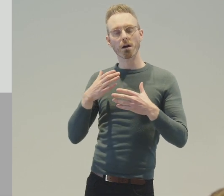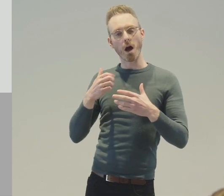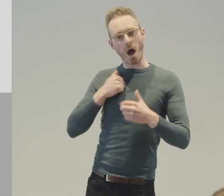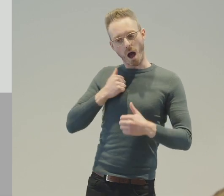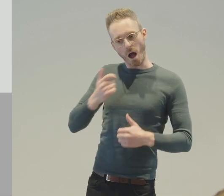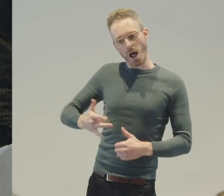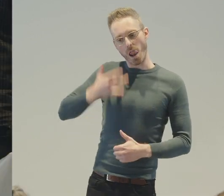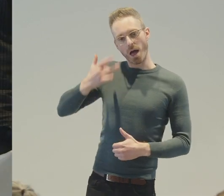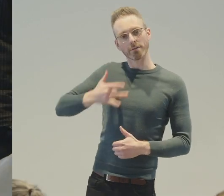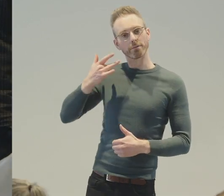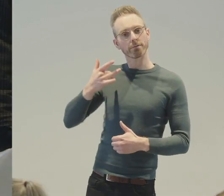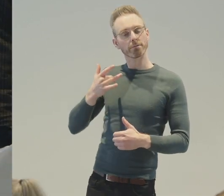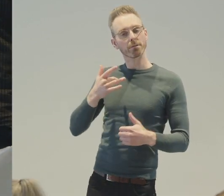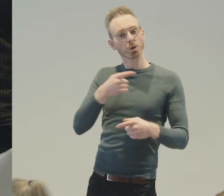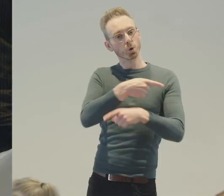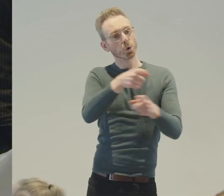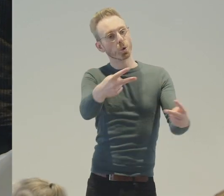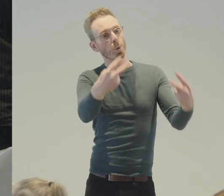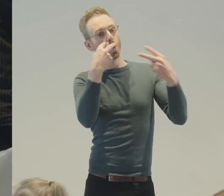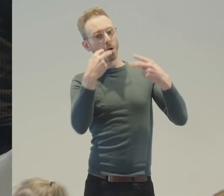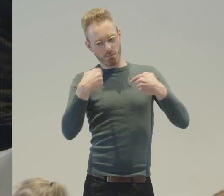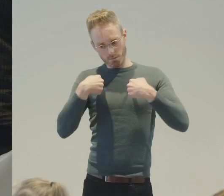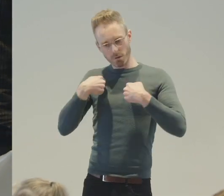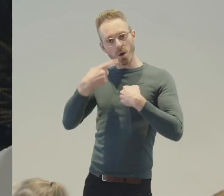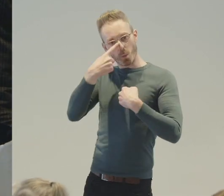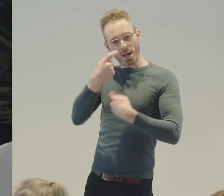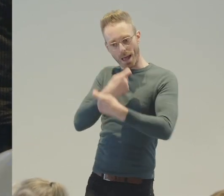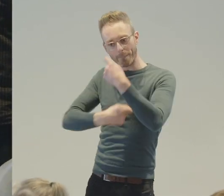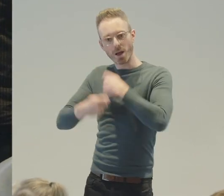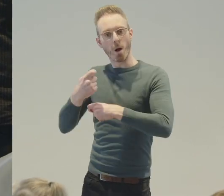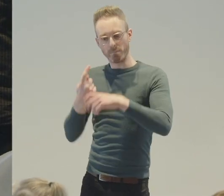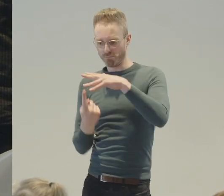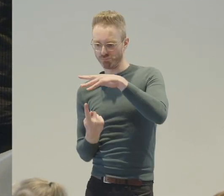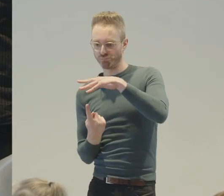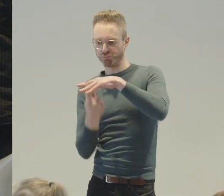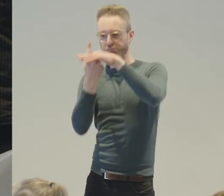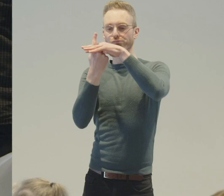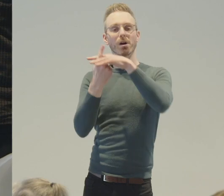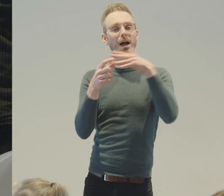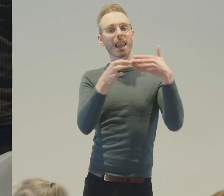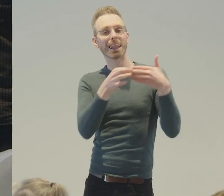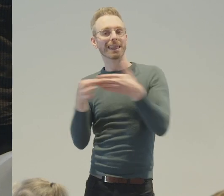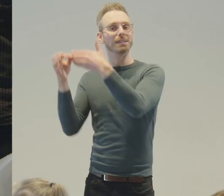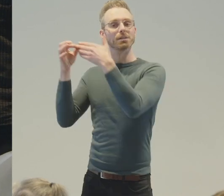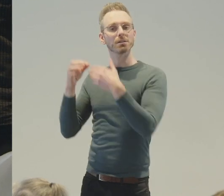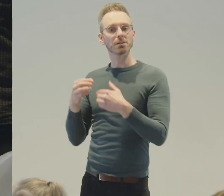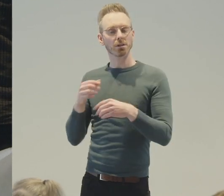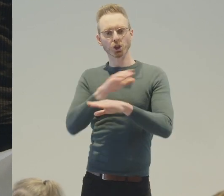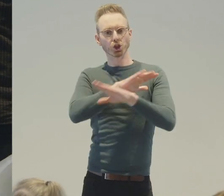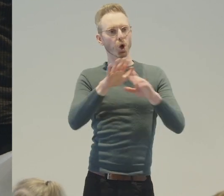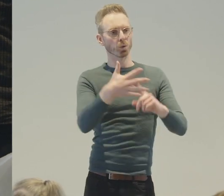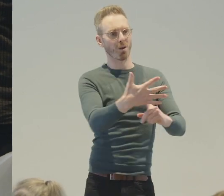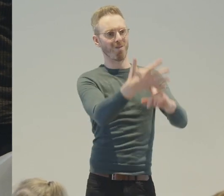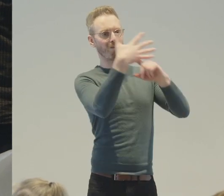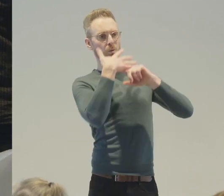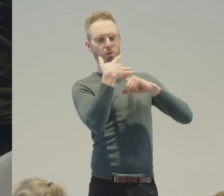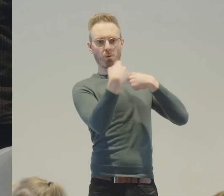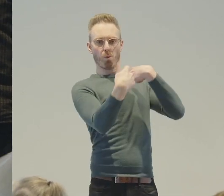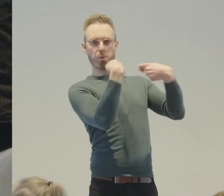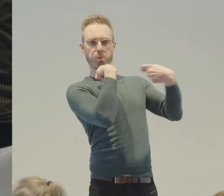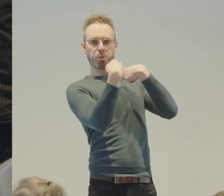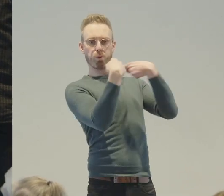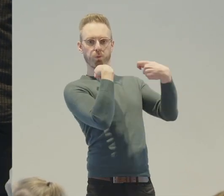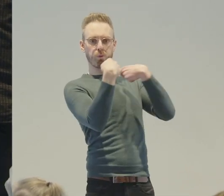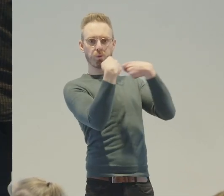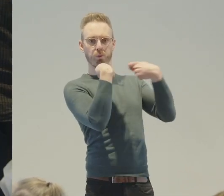the leaders who they want to be, and not for us just like give a shove. You know.